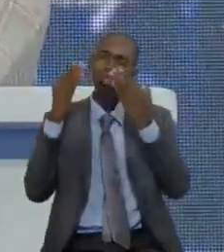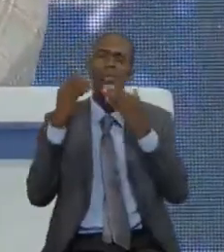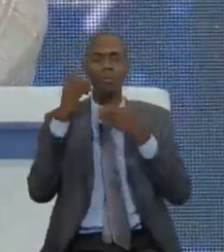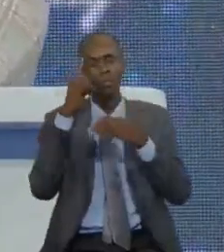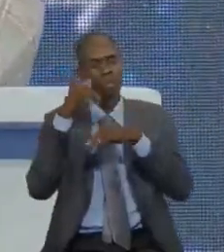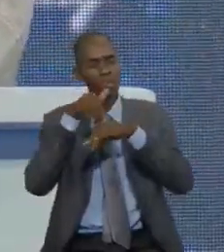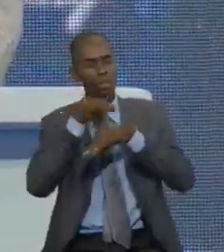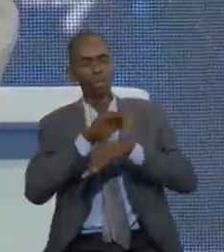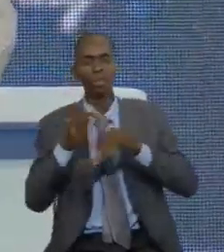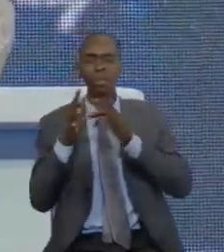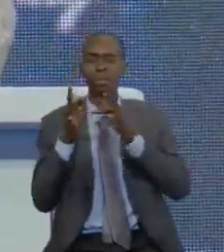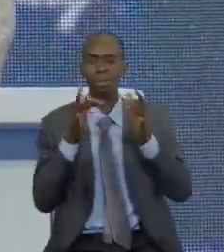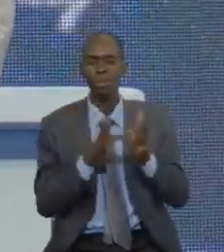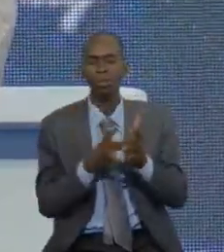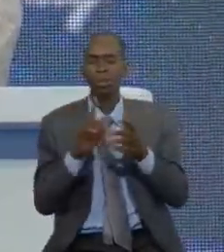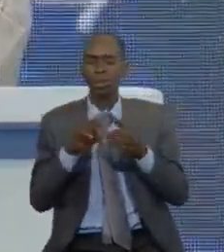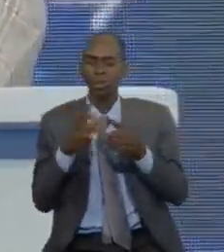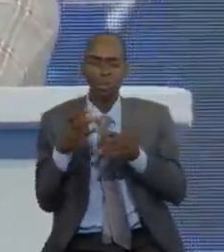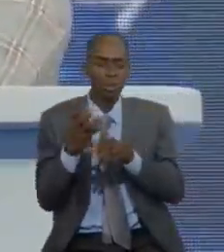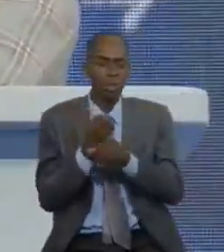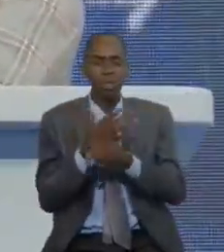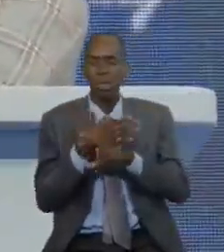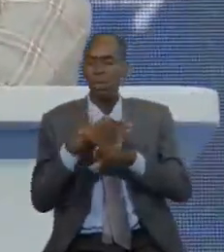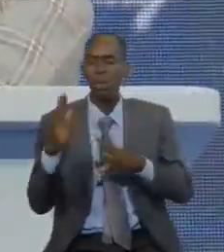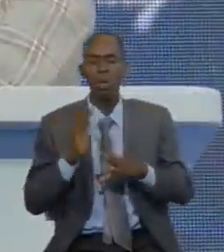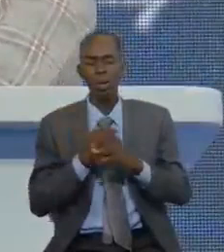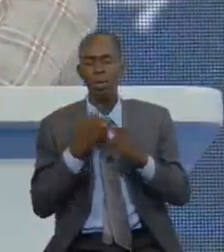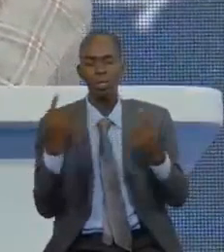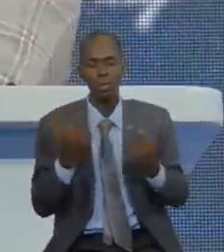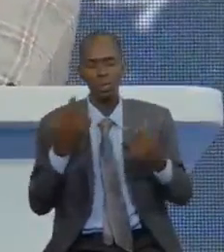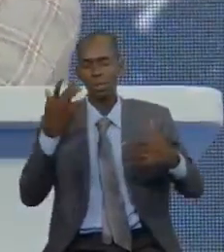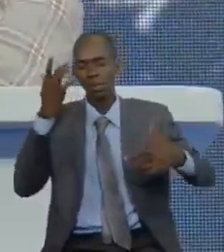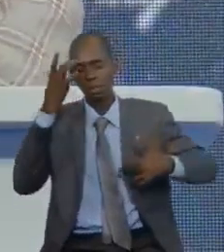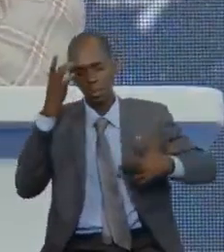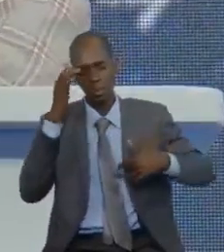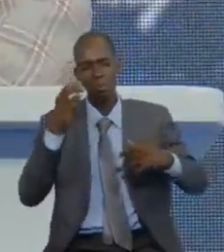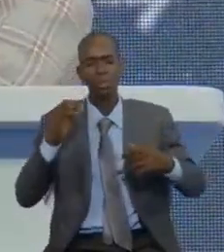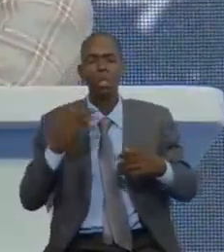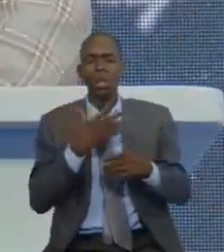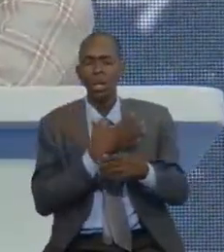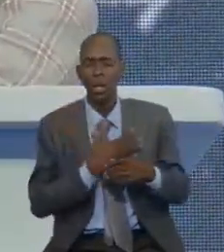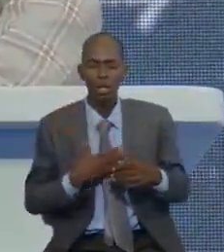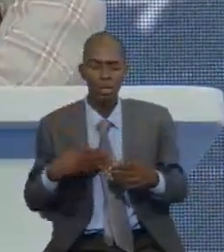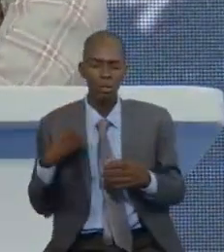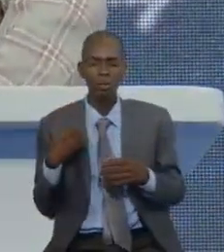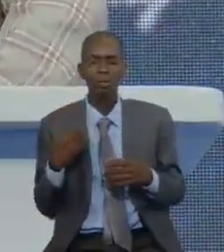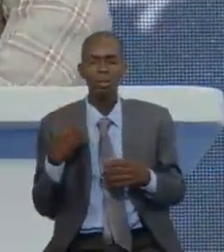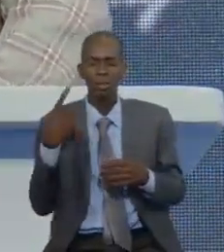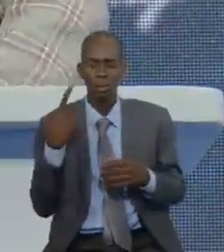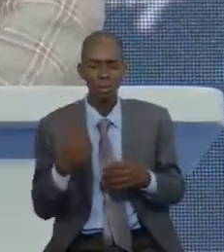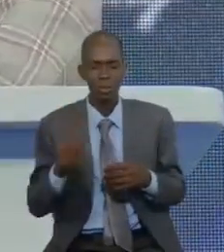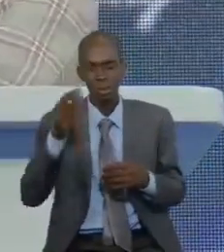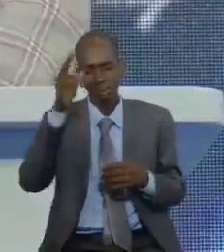Jesus to take away our sin, our sickness, our disease, and the